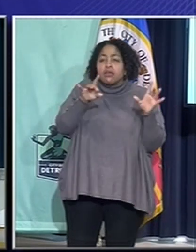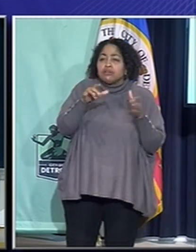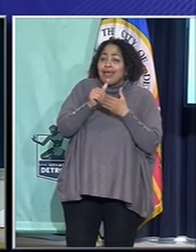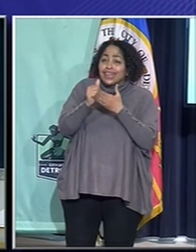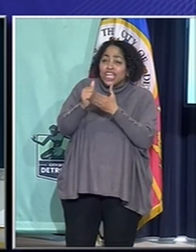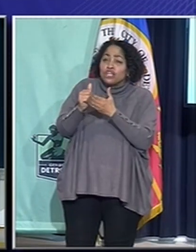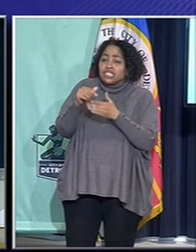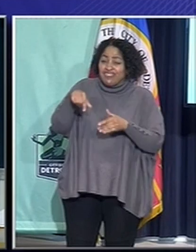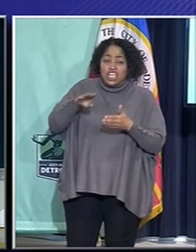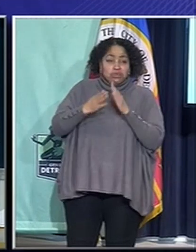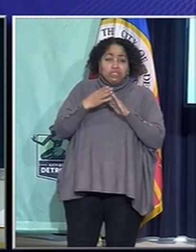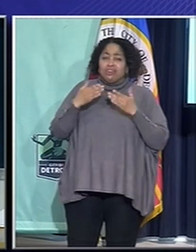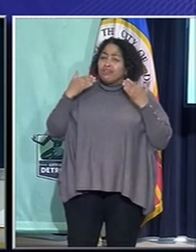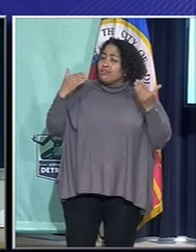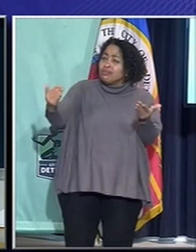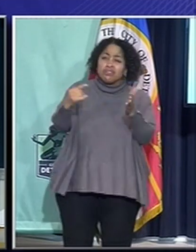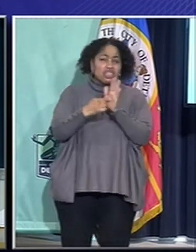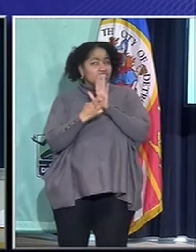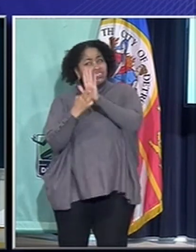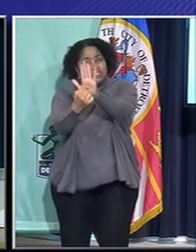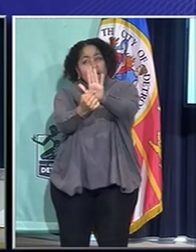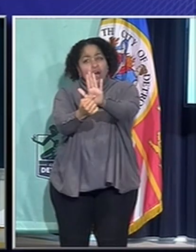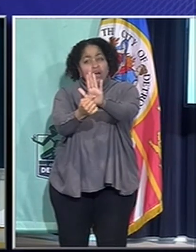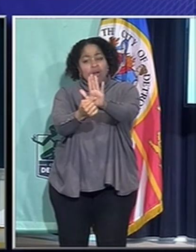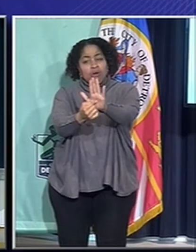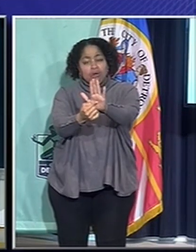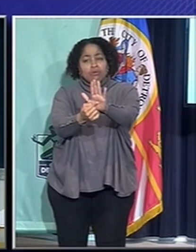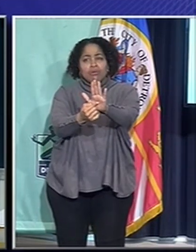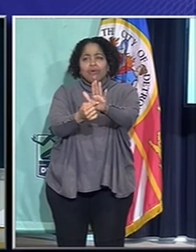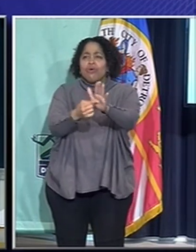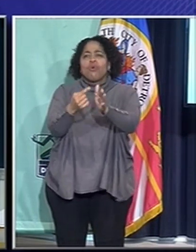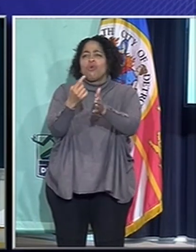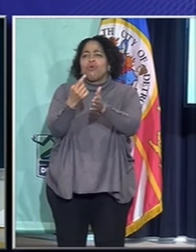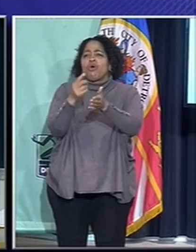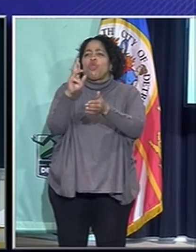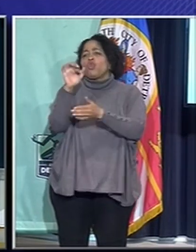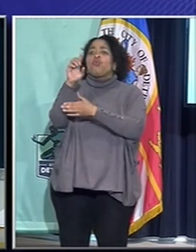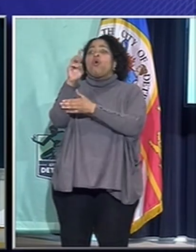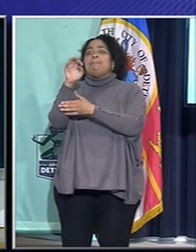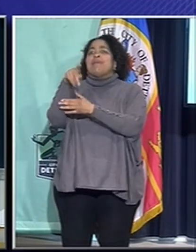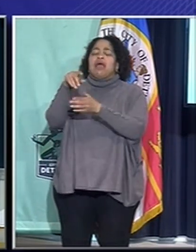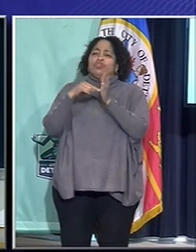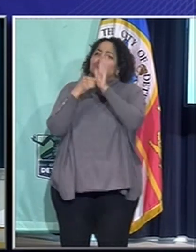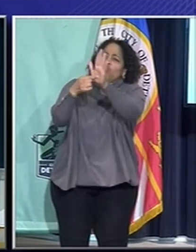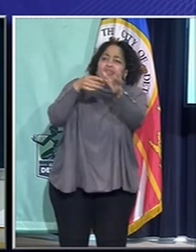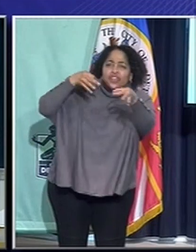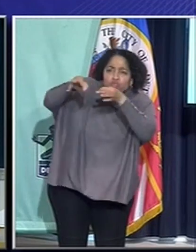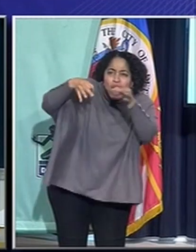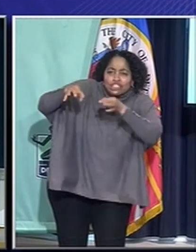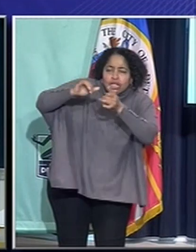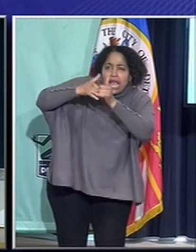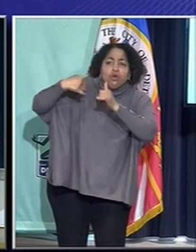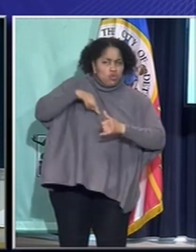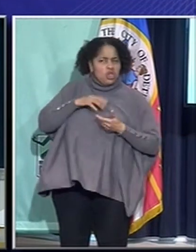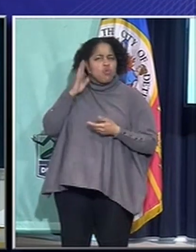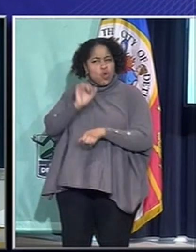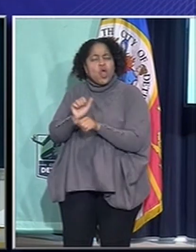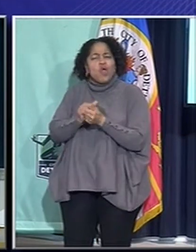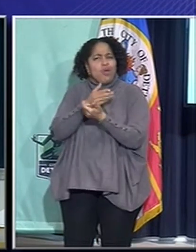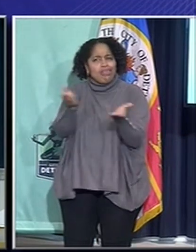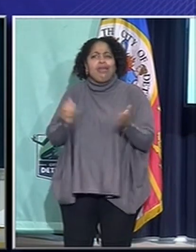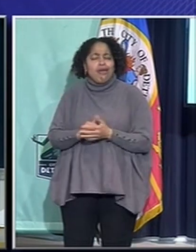you will just show them the roadmap, will cooperate. And I have to say, even